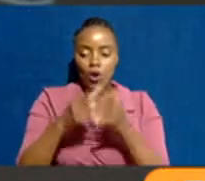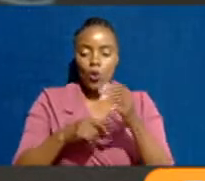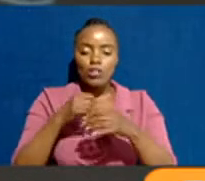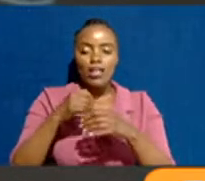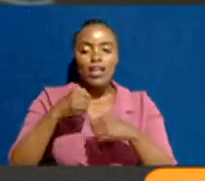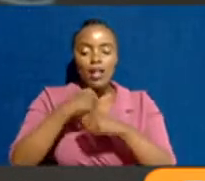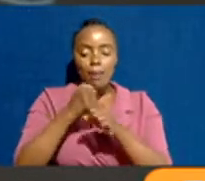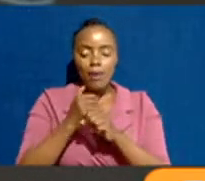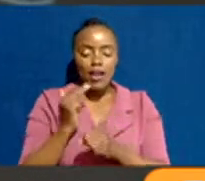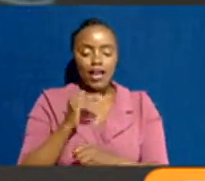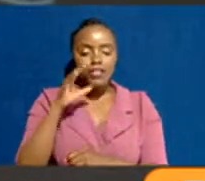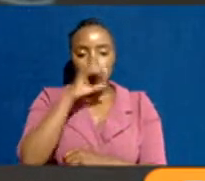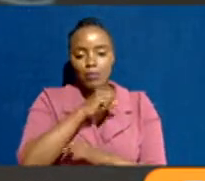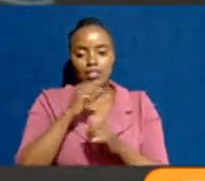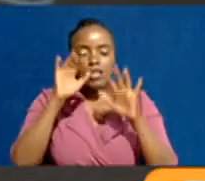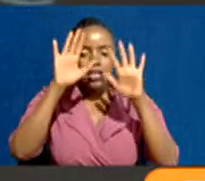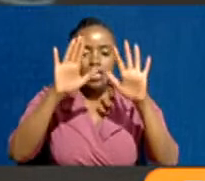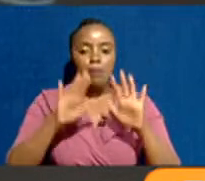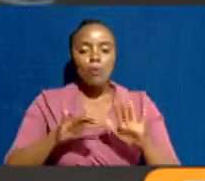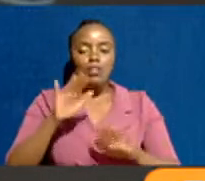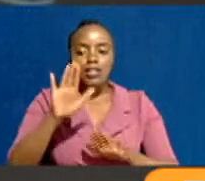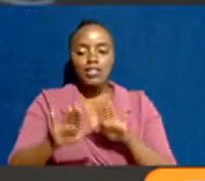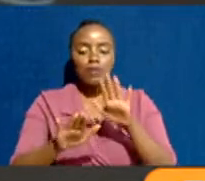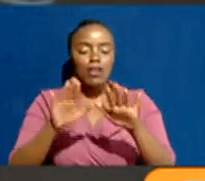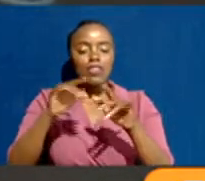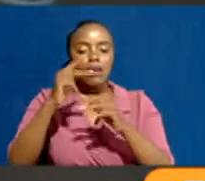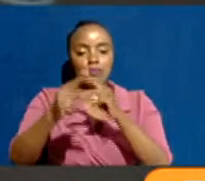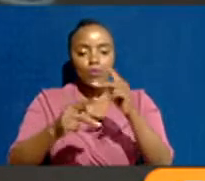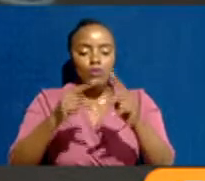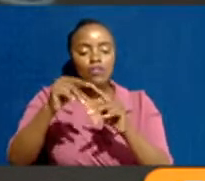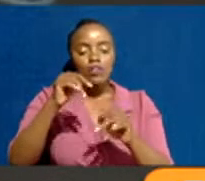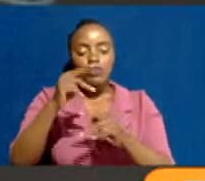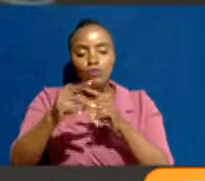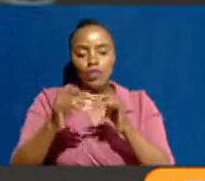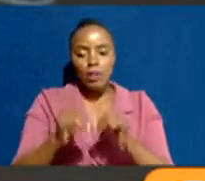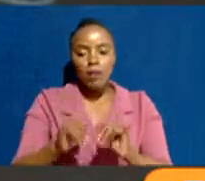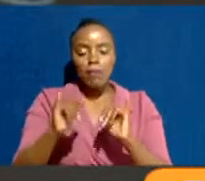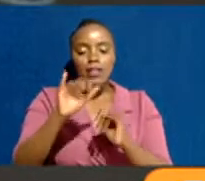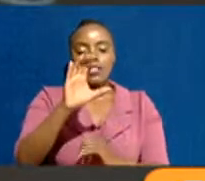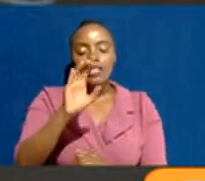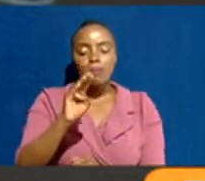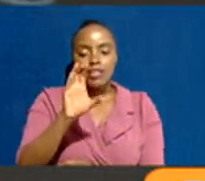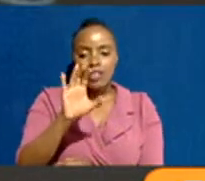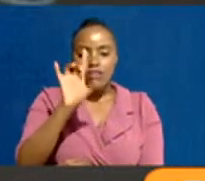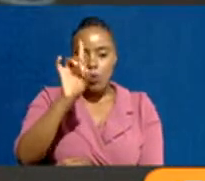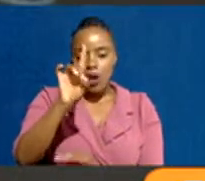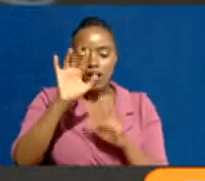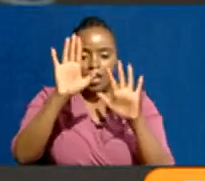skip important steps in the process of implementing CBC. One such